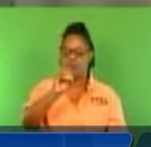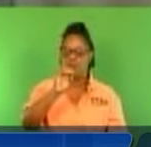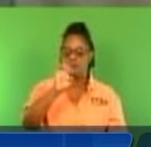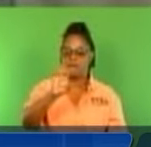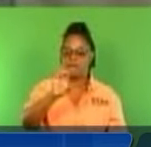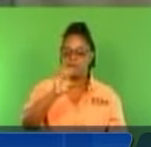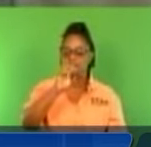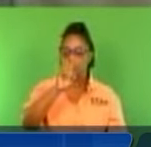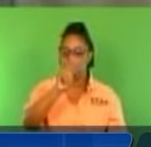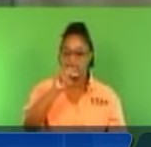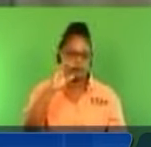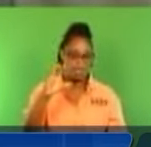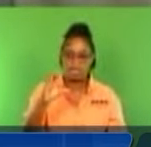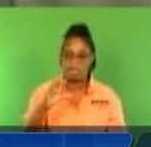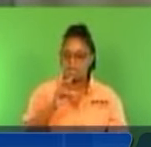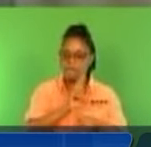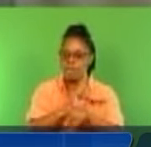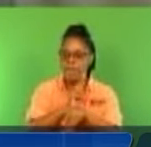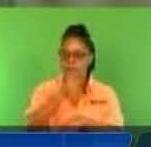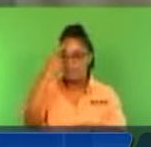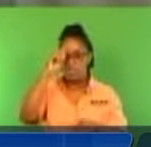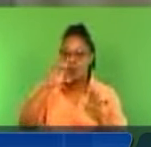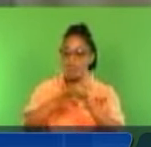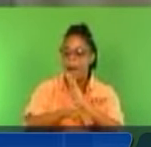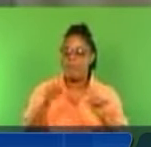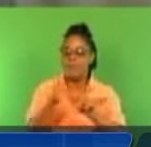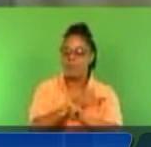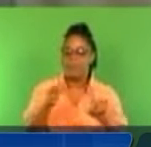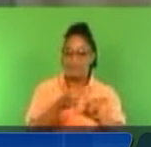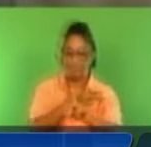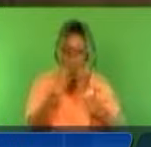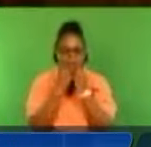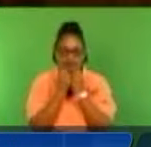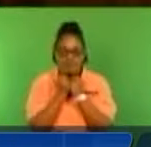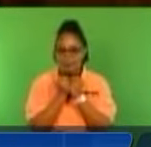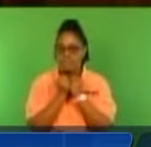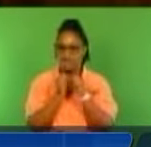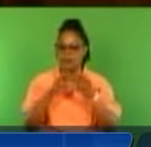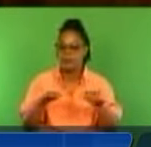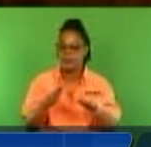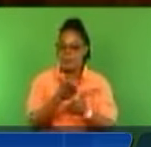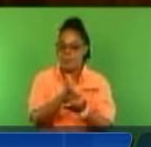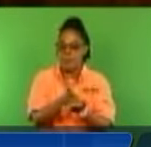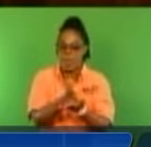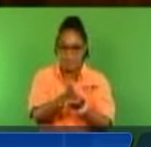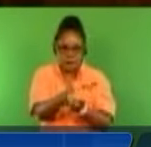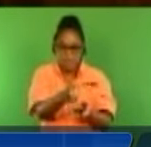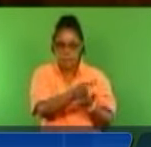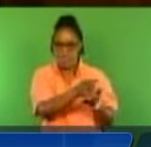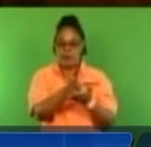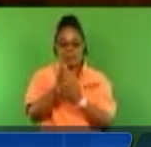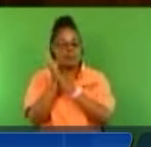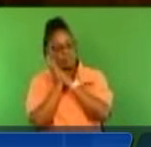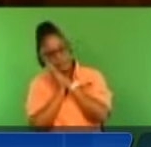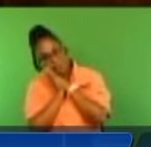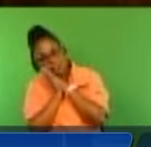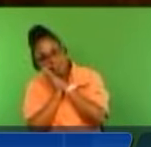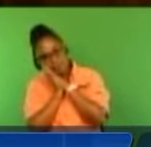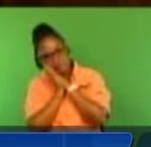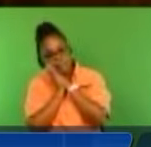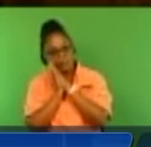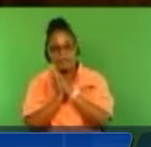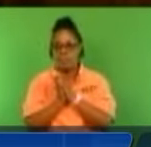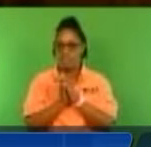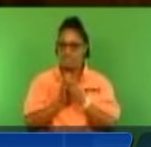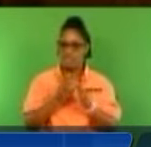a crime fighting initiative, arresting thousands of urban youths. Mrs. Passat-Bissessa said government continued to mislead the